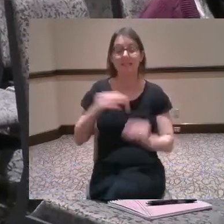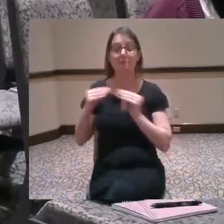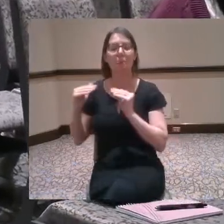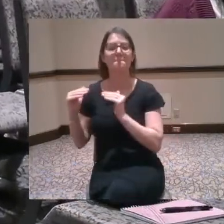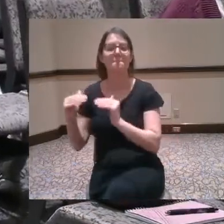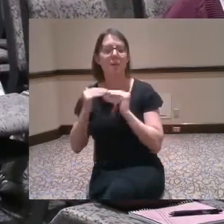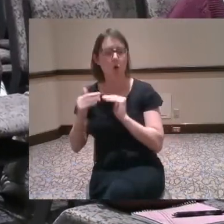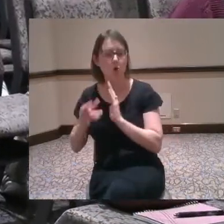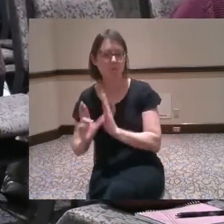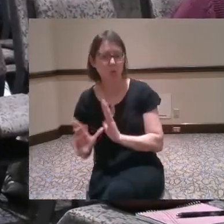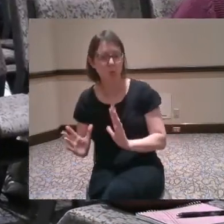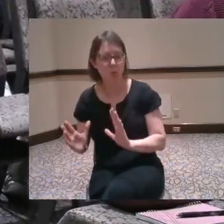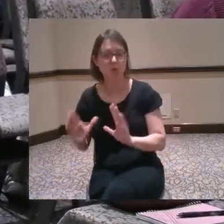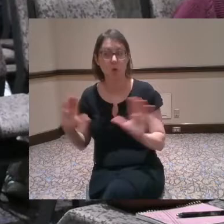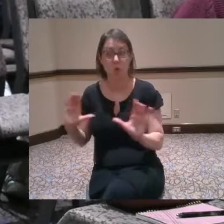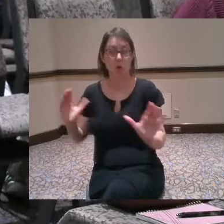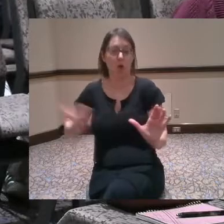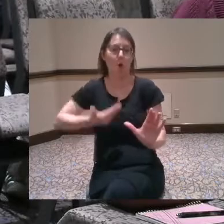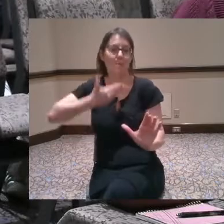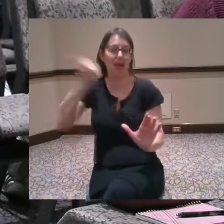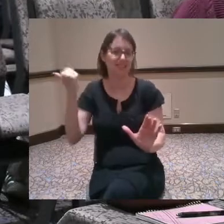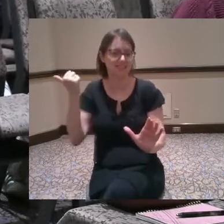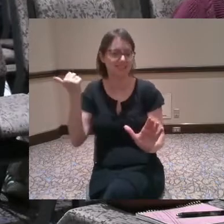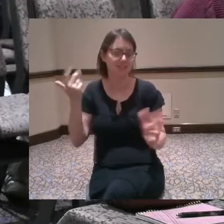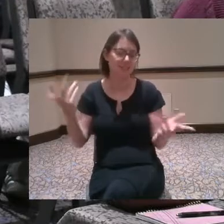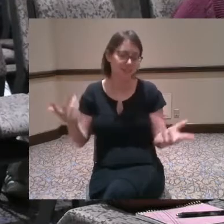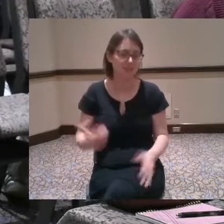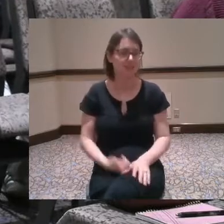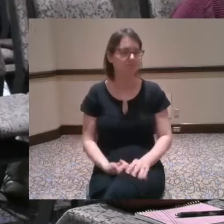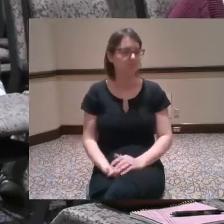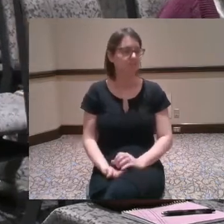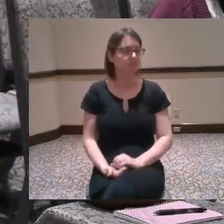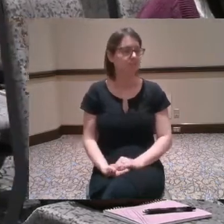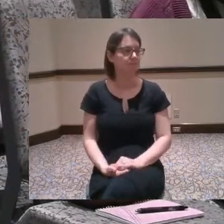want to come back? So we're doing our best to combat the problem that way.